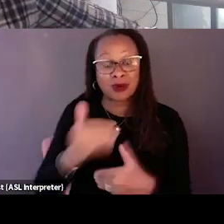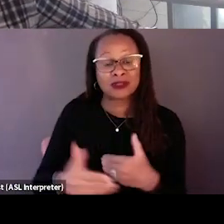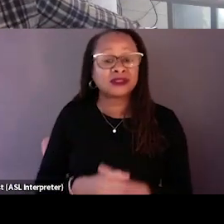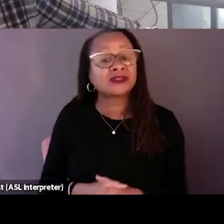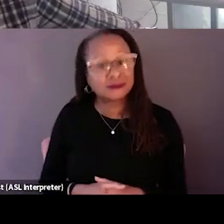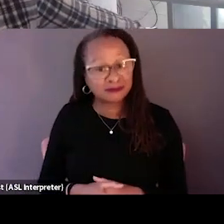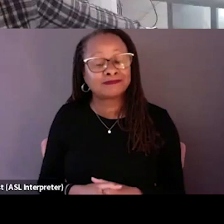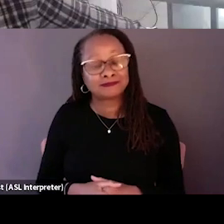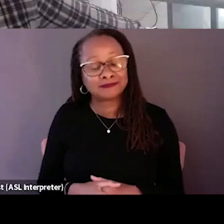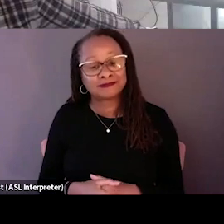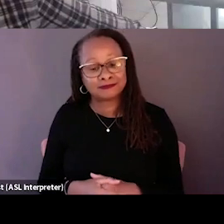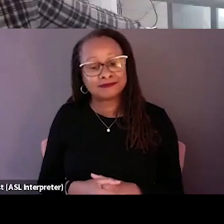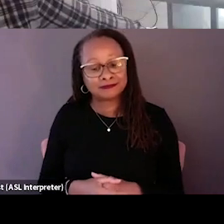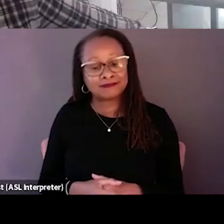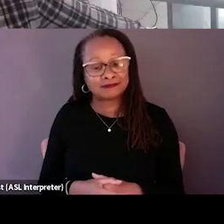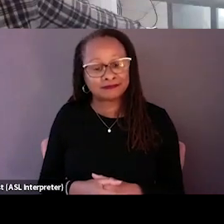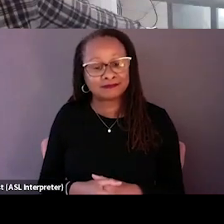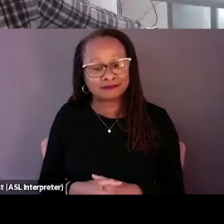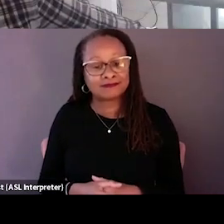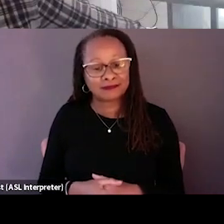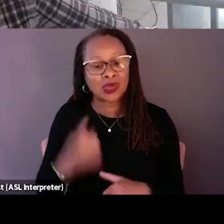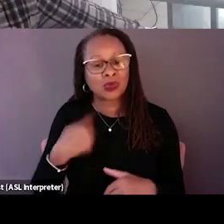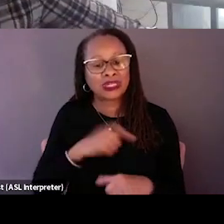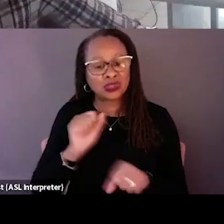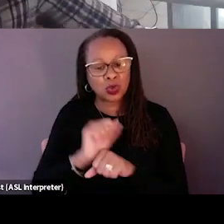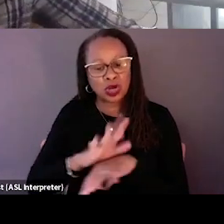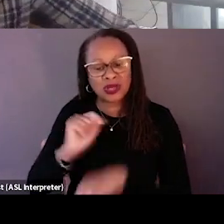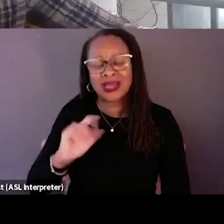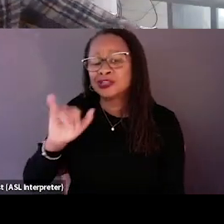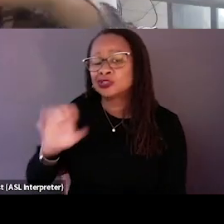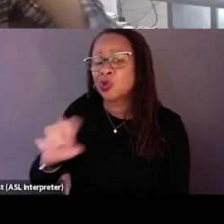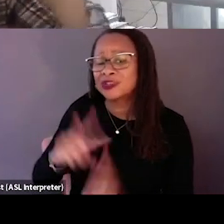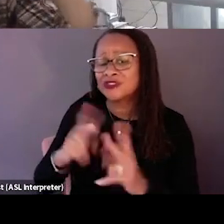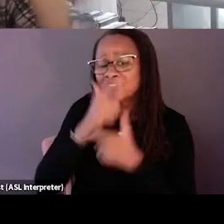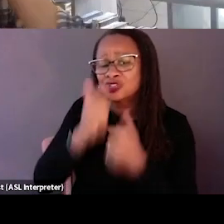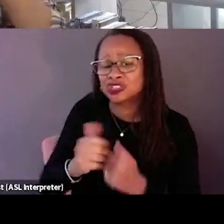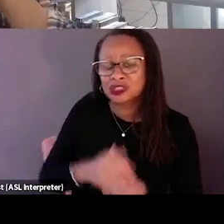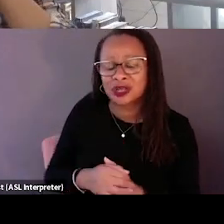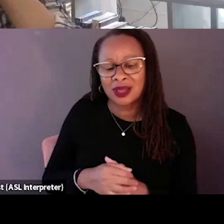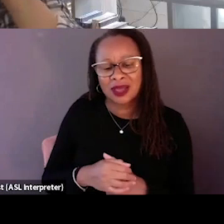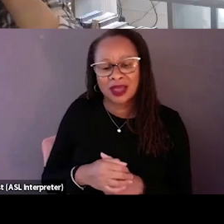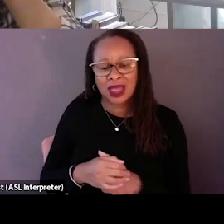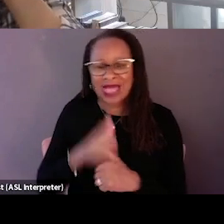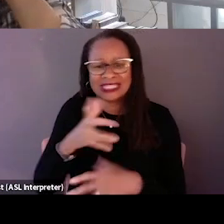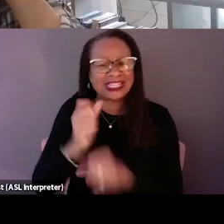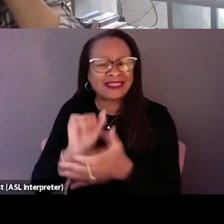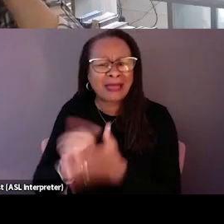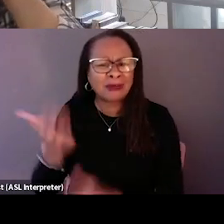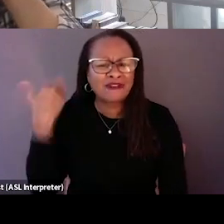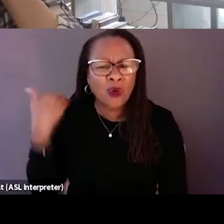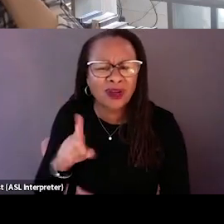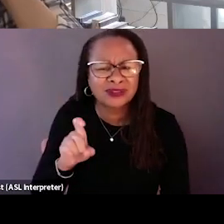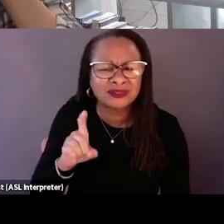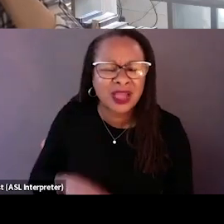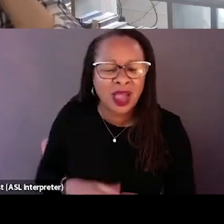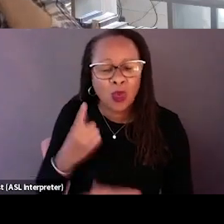But that Yeah. it's but that's very personal. So we try to interesting. work on that. Very interesting, because I didn't get that before. So one of